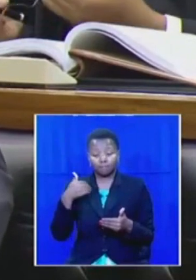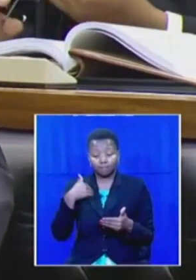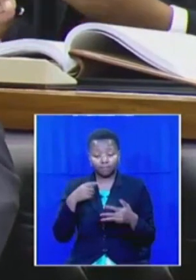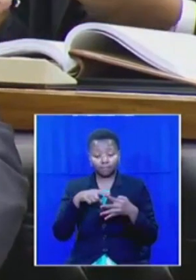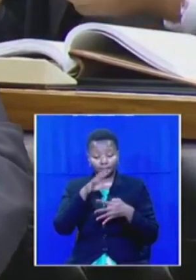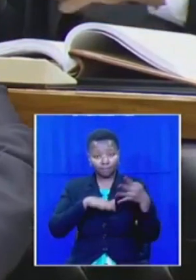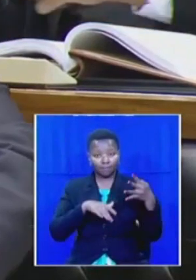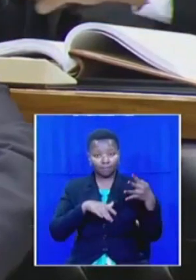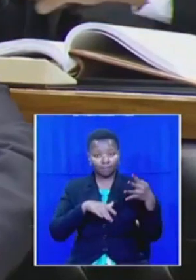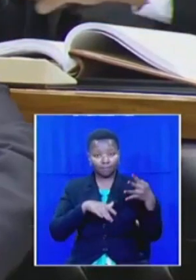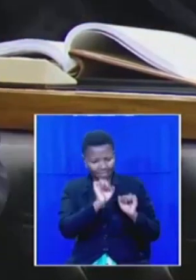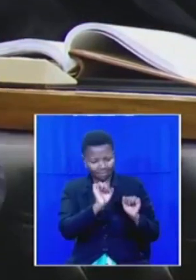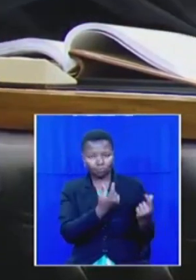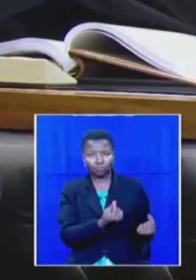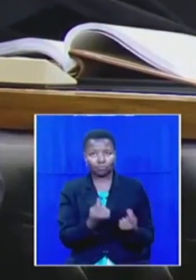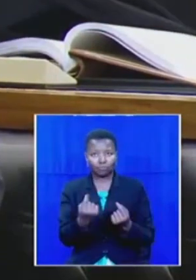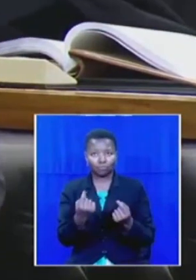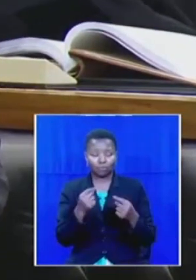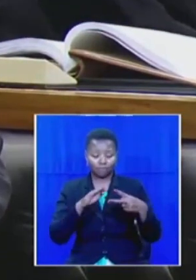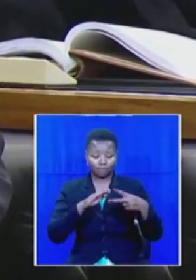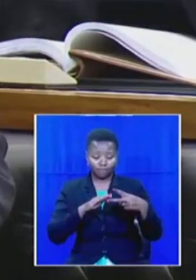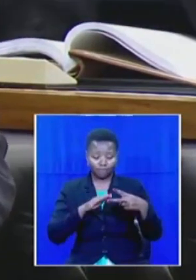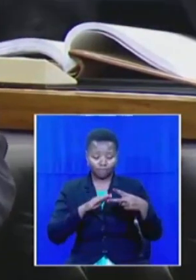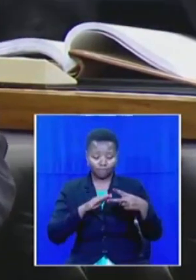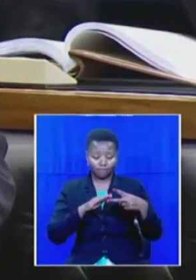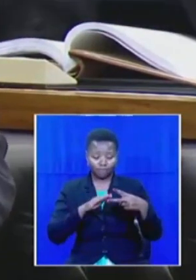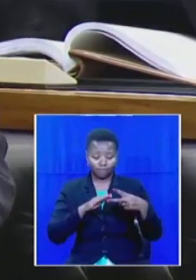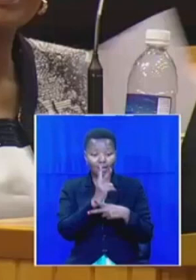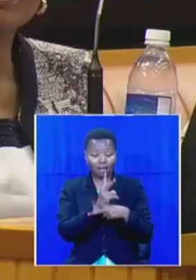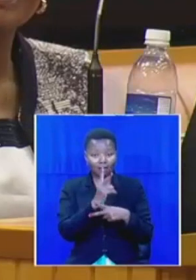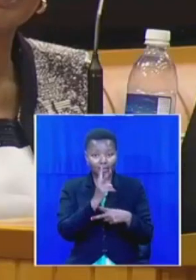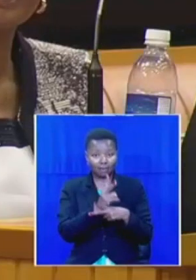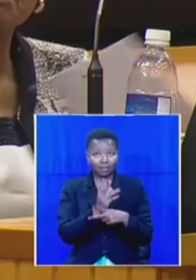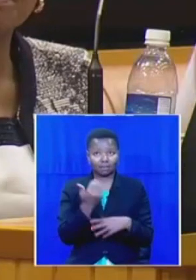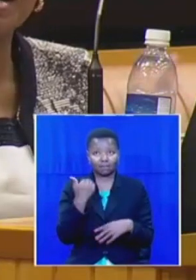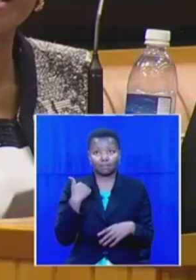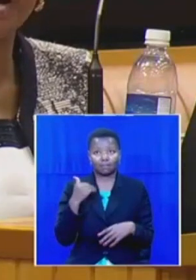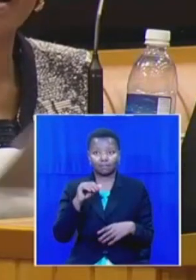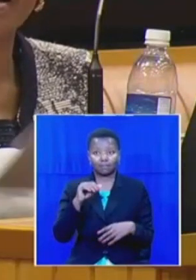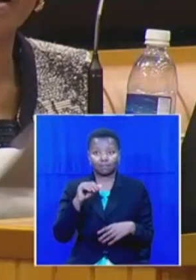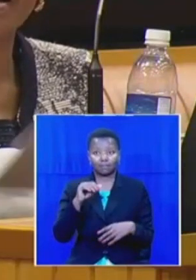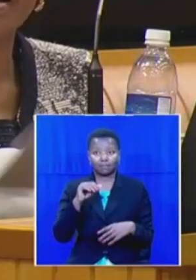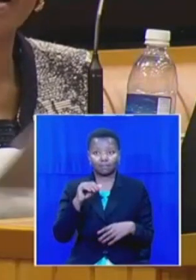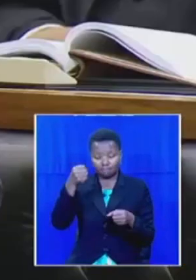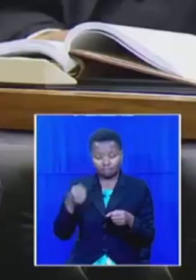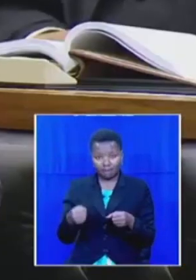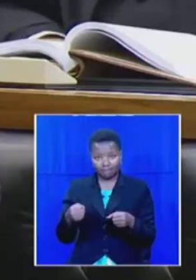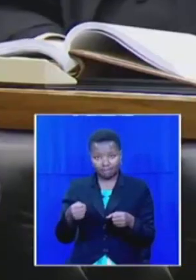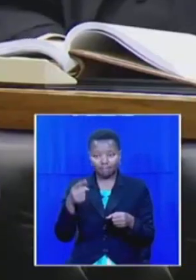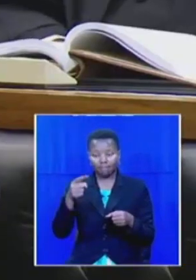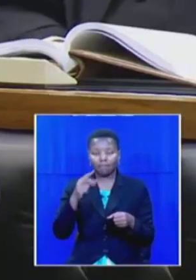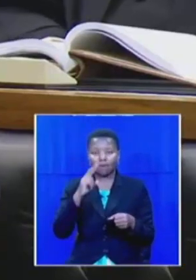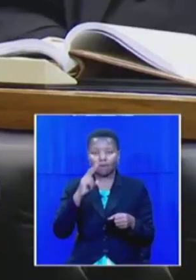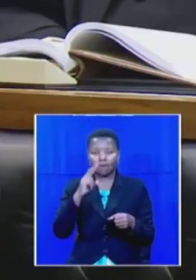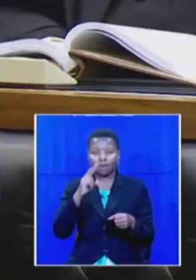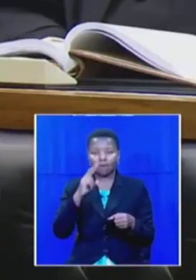of government, and once Nene was removed, you needed to replace